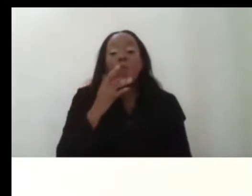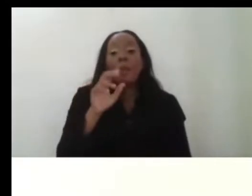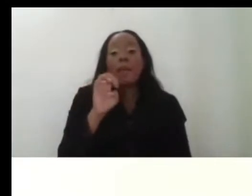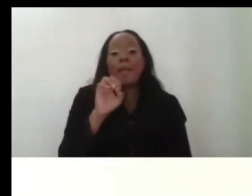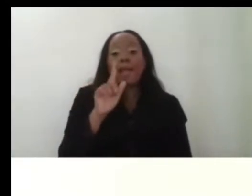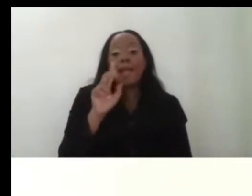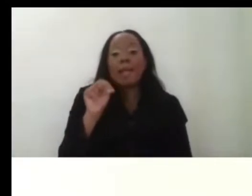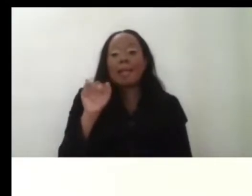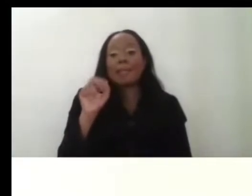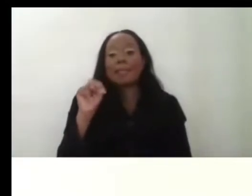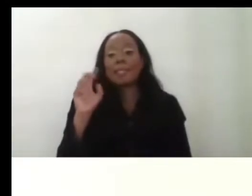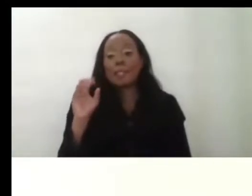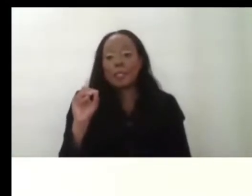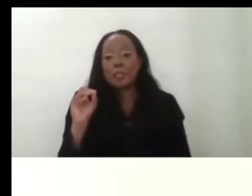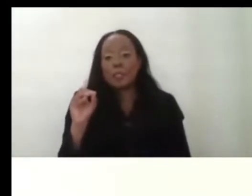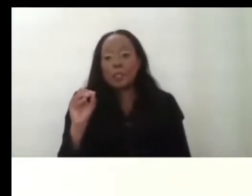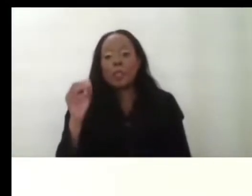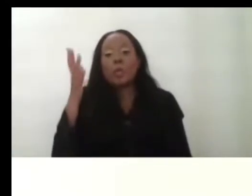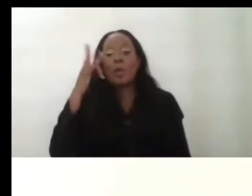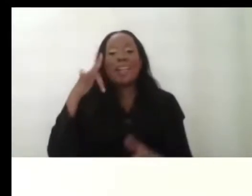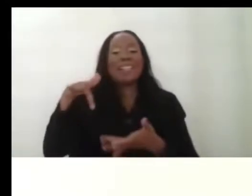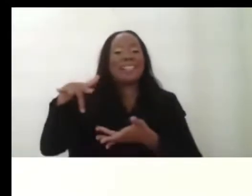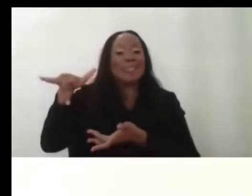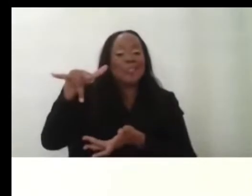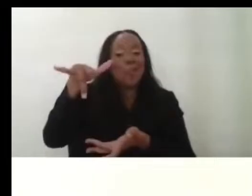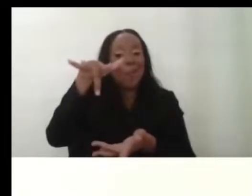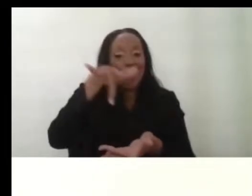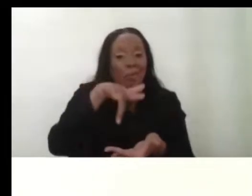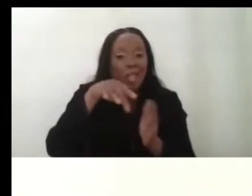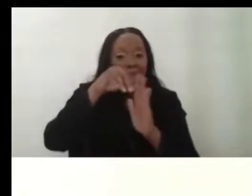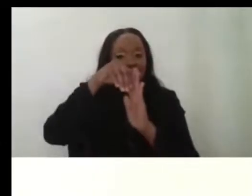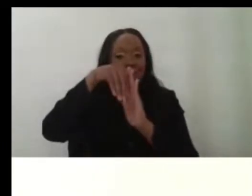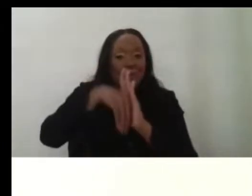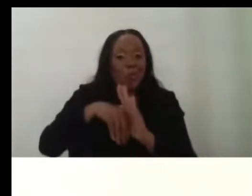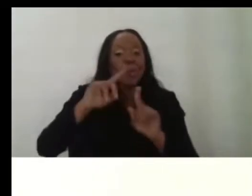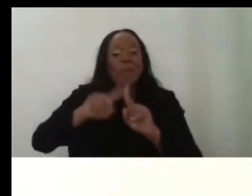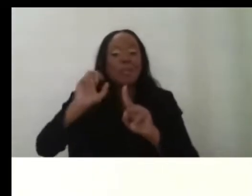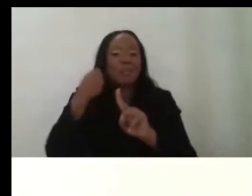tropical cyclones, we tend to be on the downside, but also that has impacts on our rainfall too.